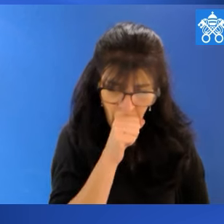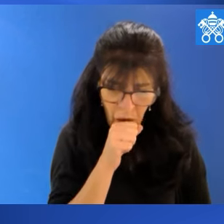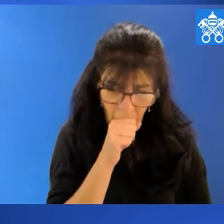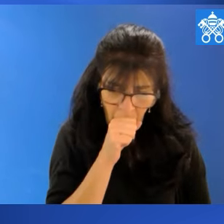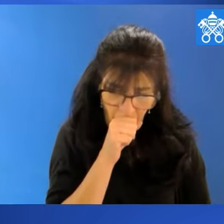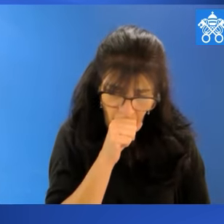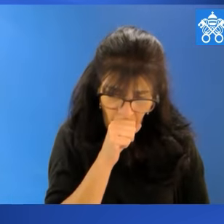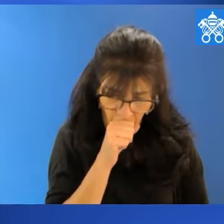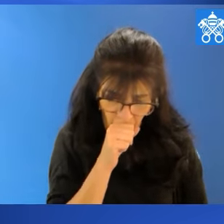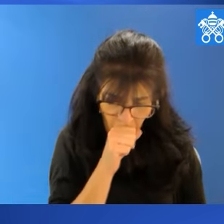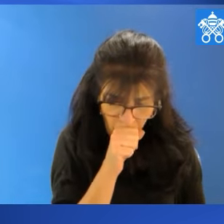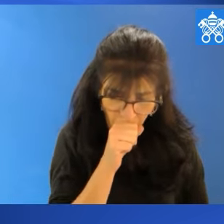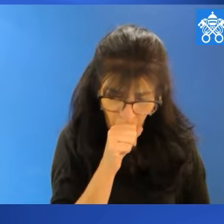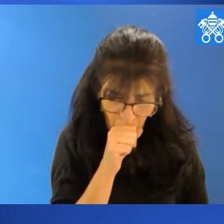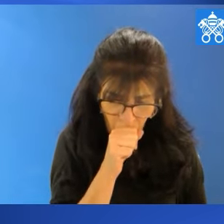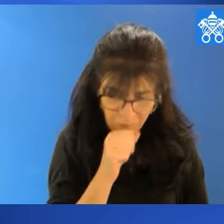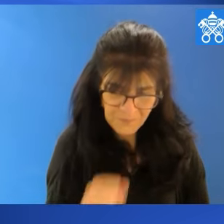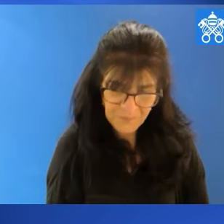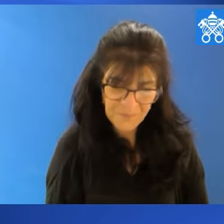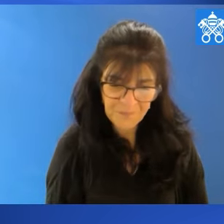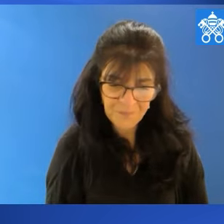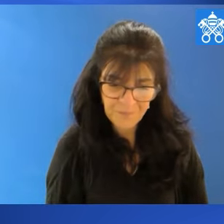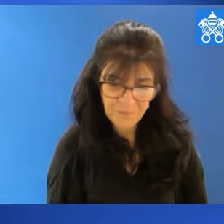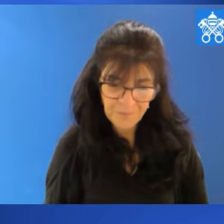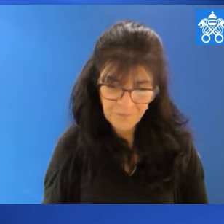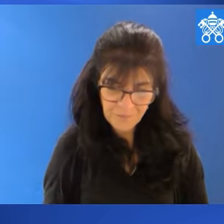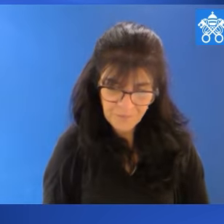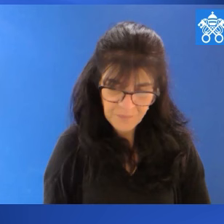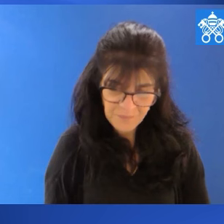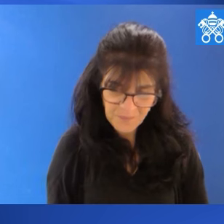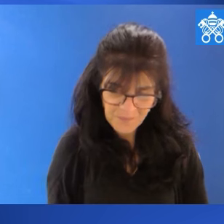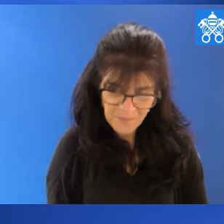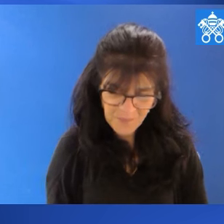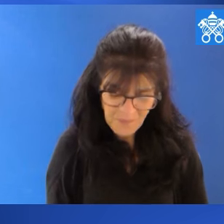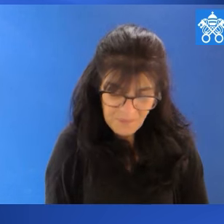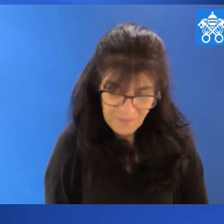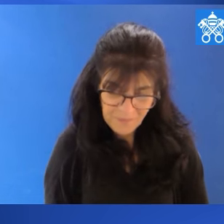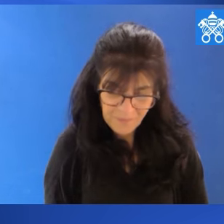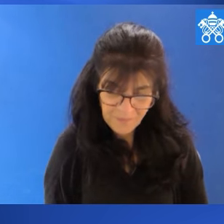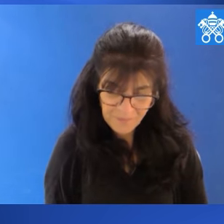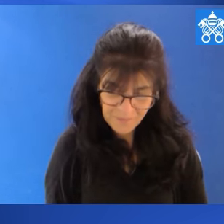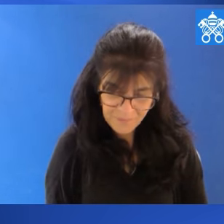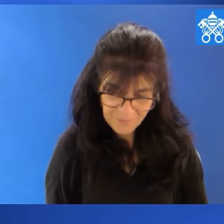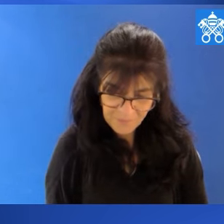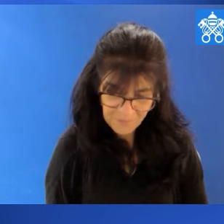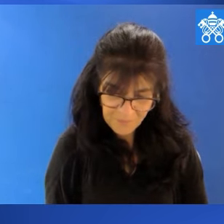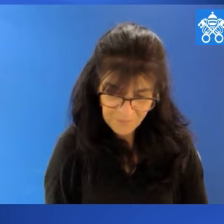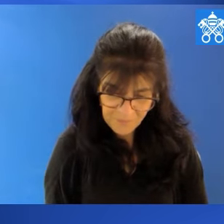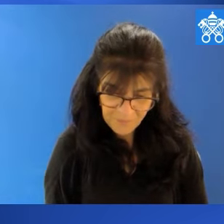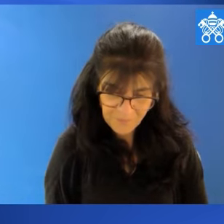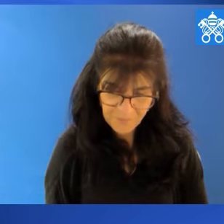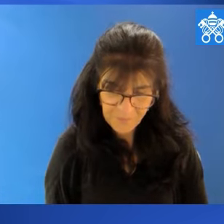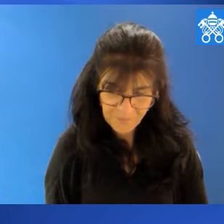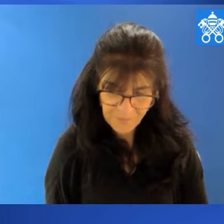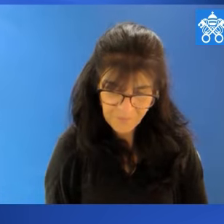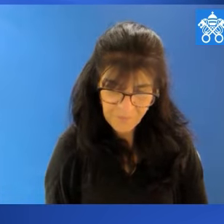cidade. Sofriam fome e também sofriam sede. E sua vida ia aos